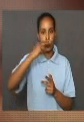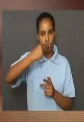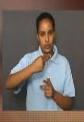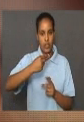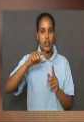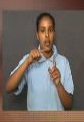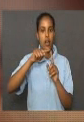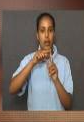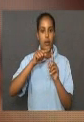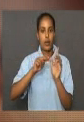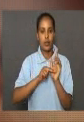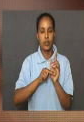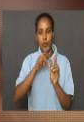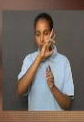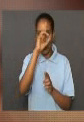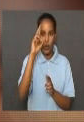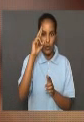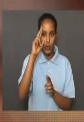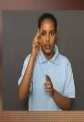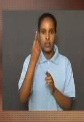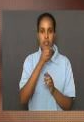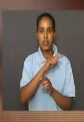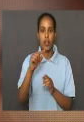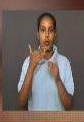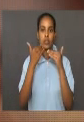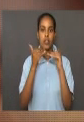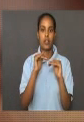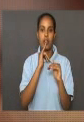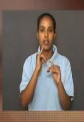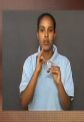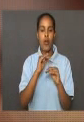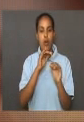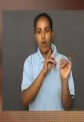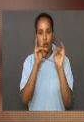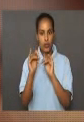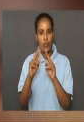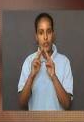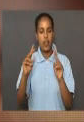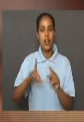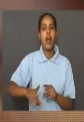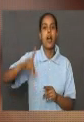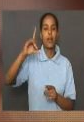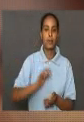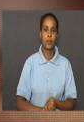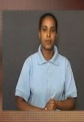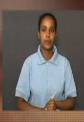hydroxide ions because their concentration is also very high.